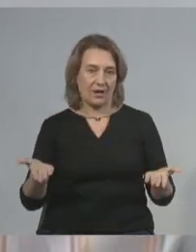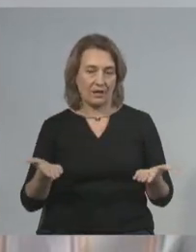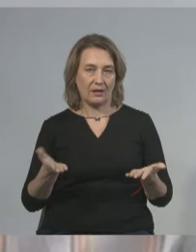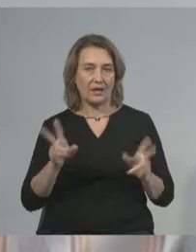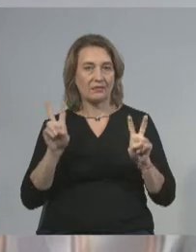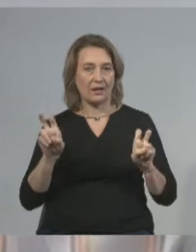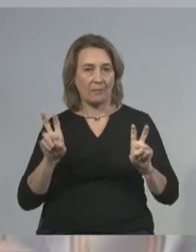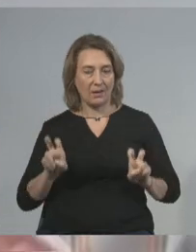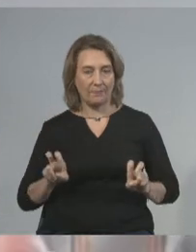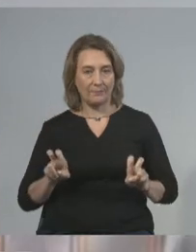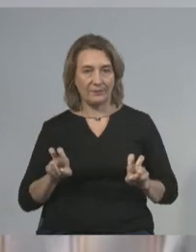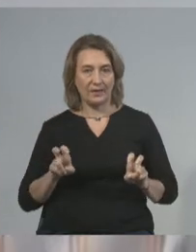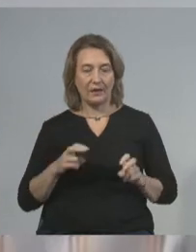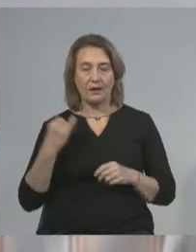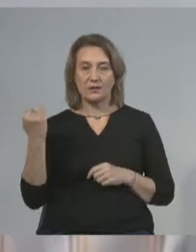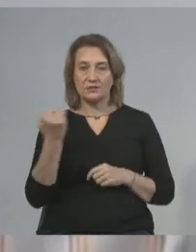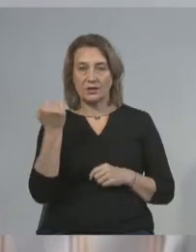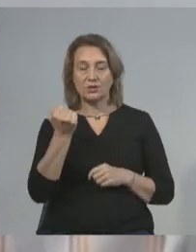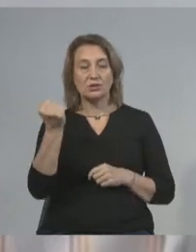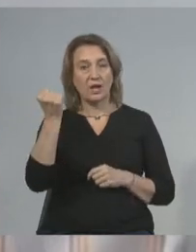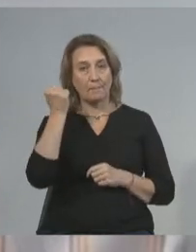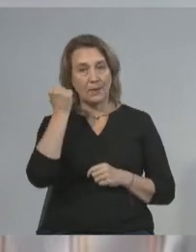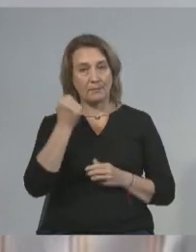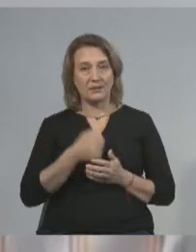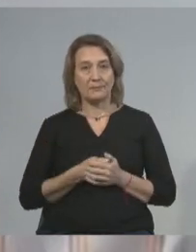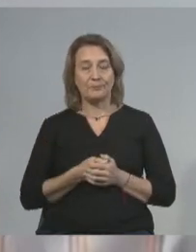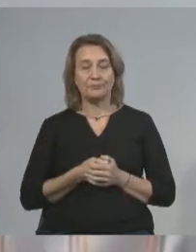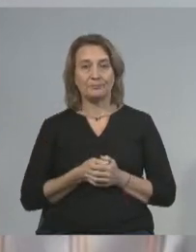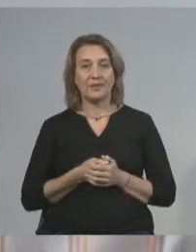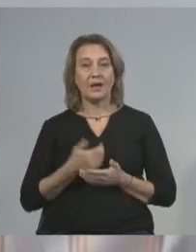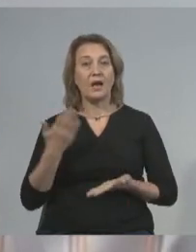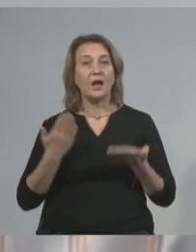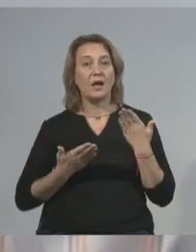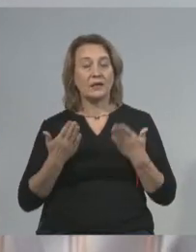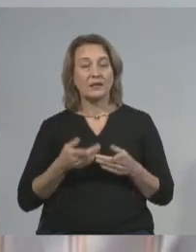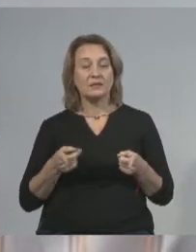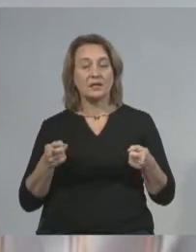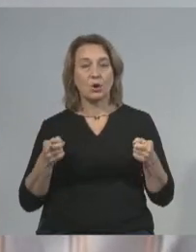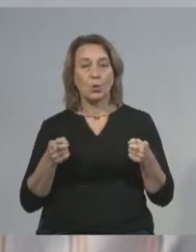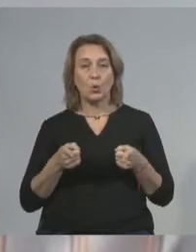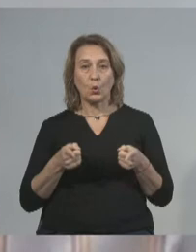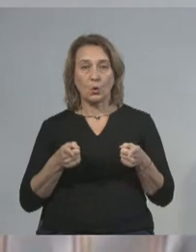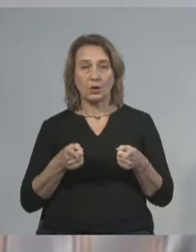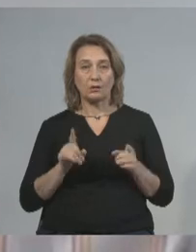topic and it's the topic of the historical memories